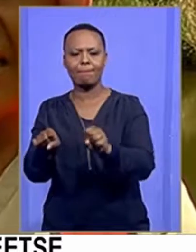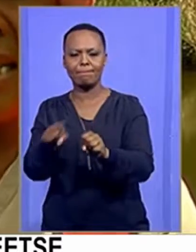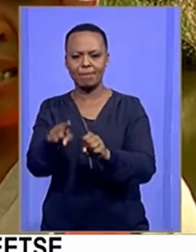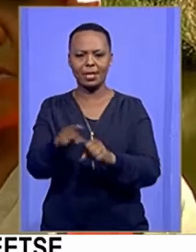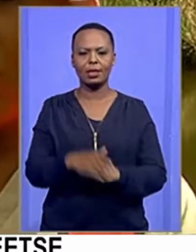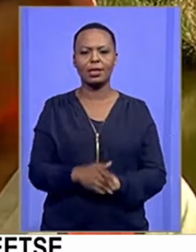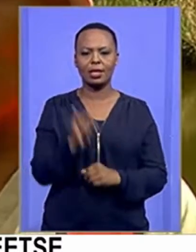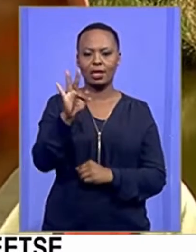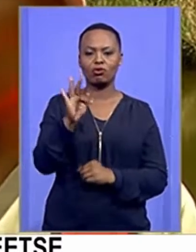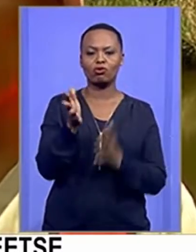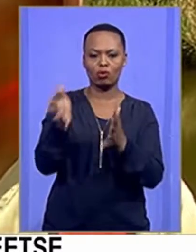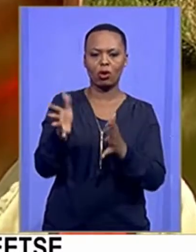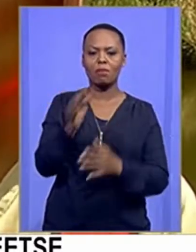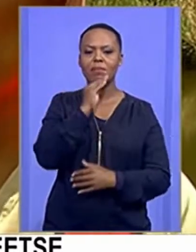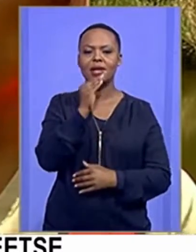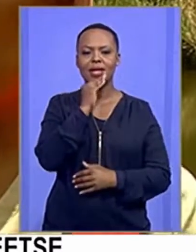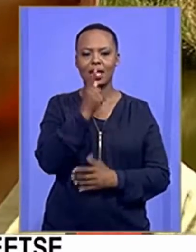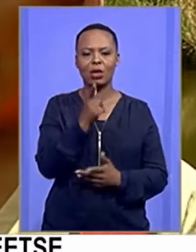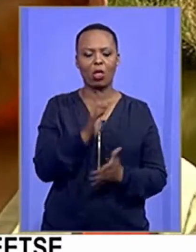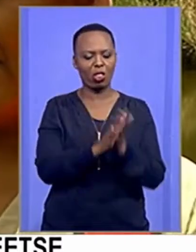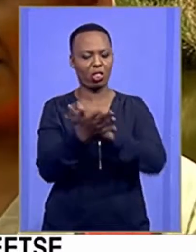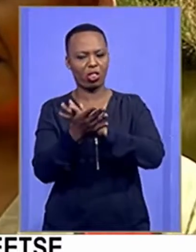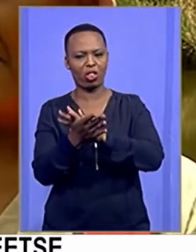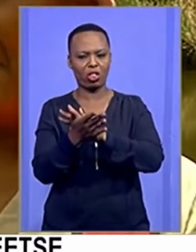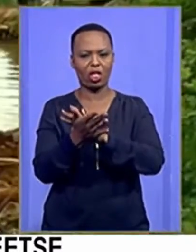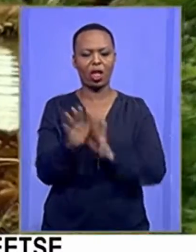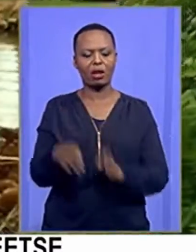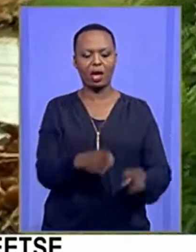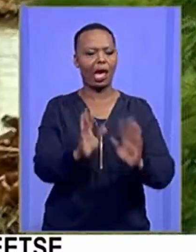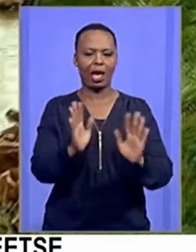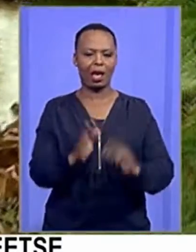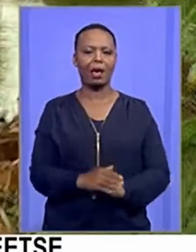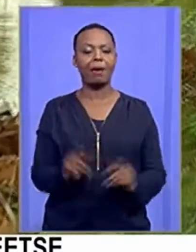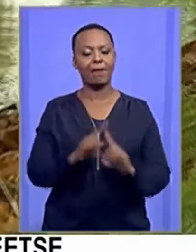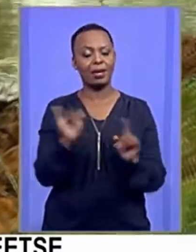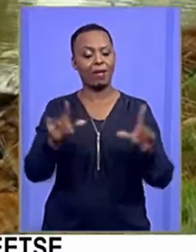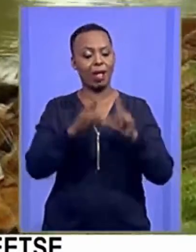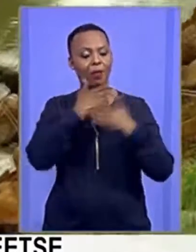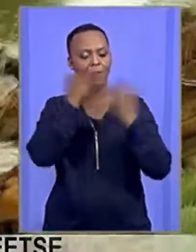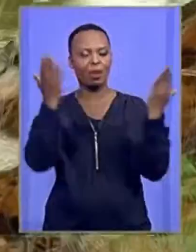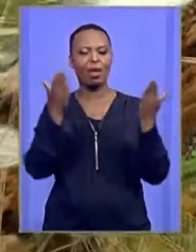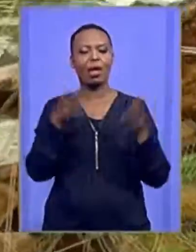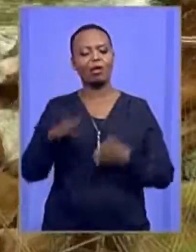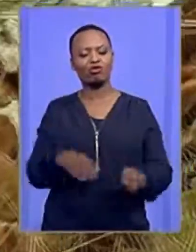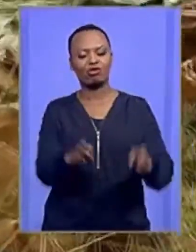jalo re ka se dire mohuta wa gore re tla thuba matamo a bona. Morago